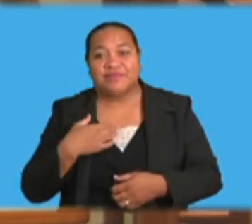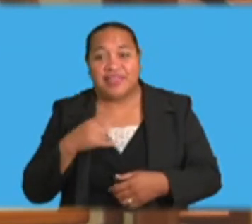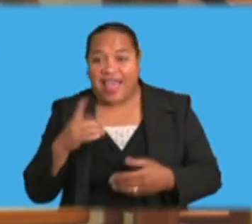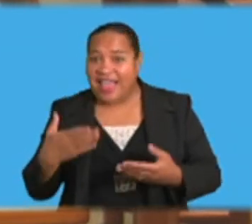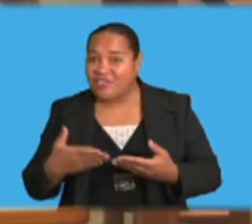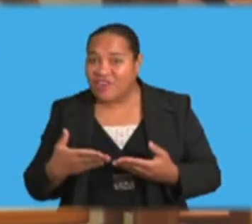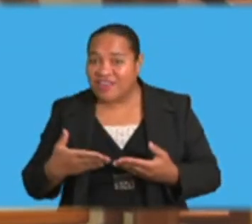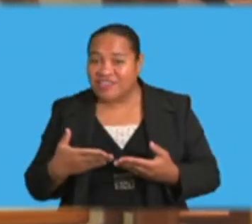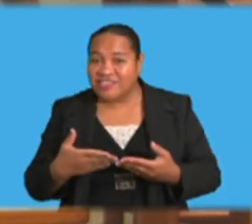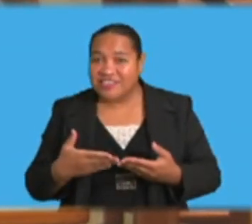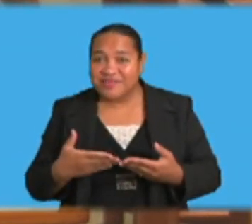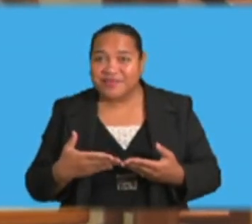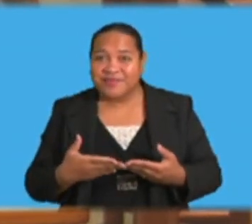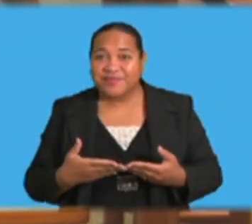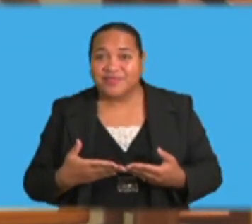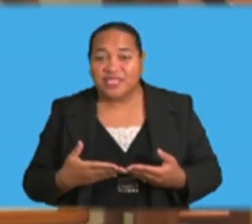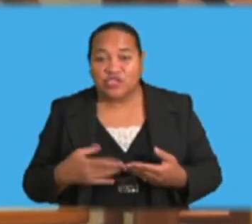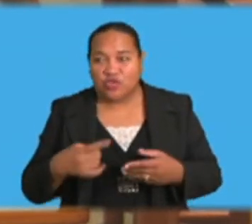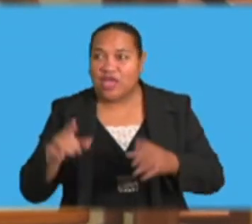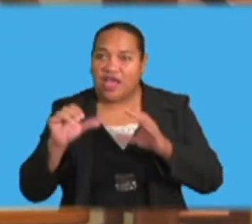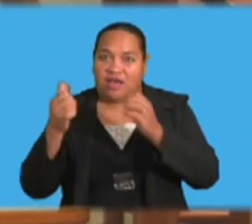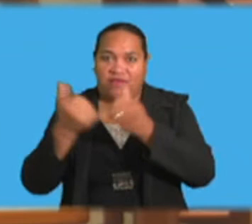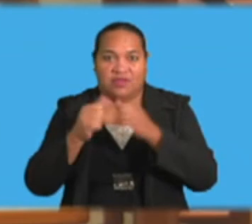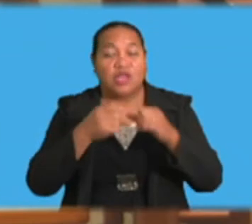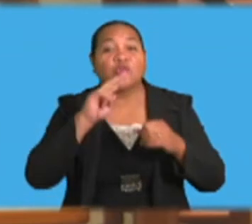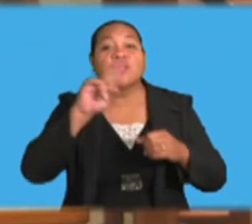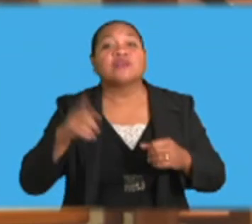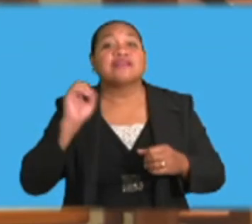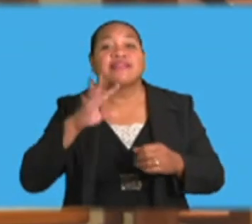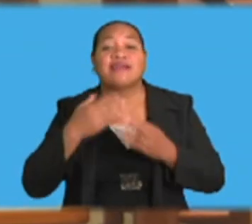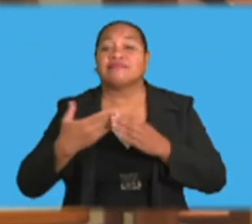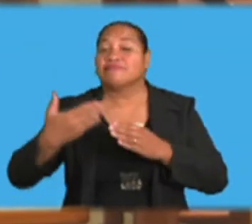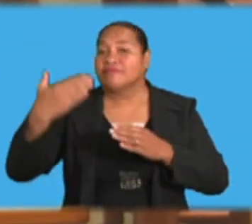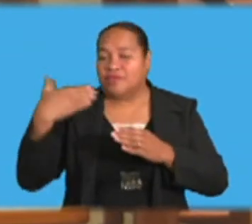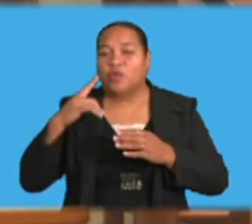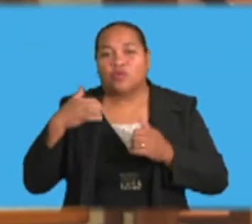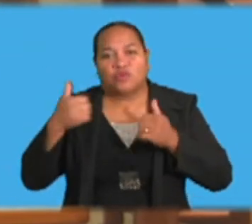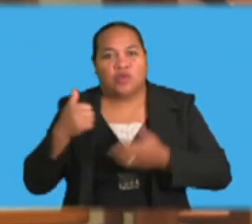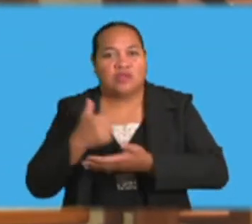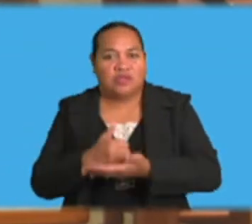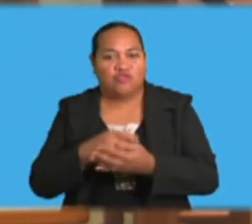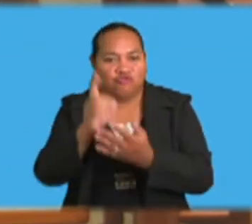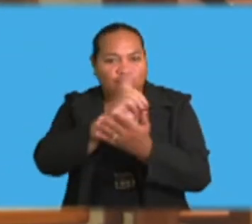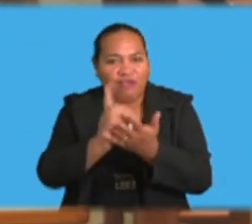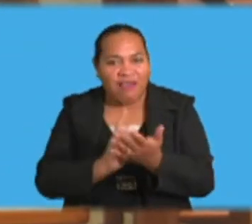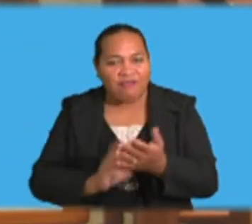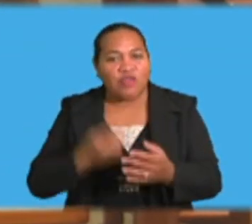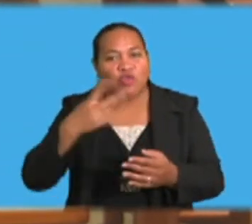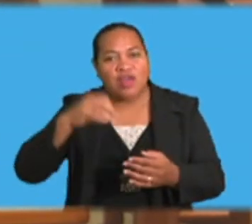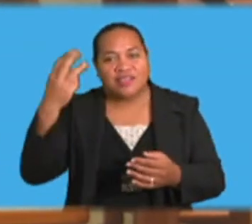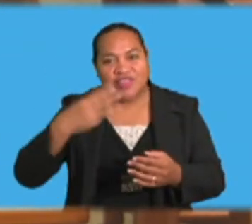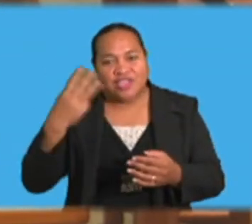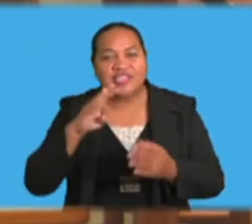introduction to the covenants in 2010 was of great assistance in the drafting of the 2013